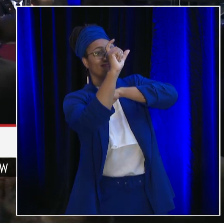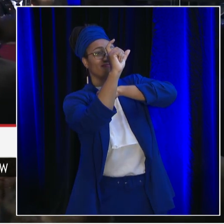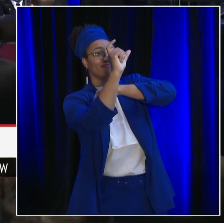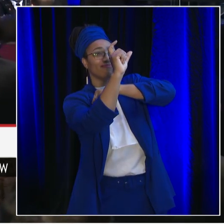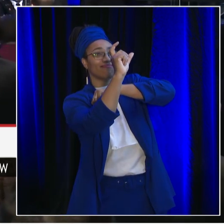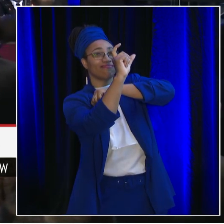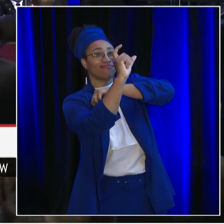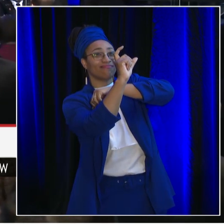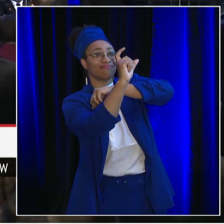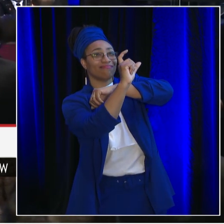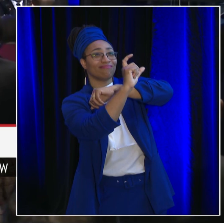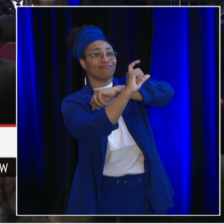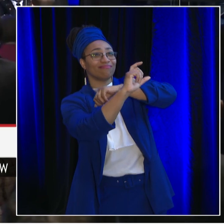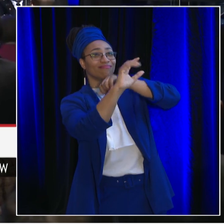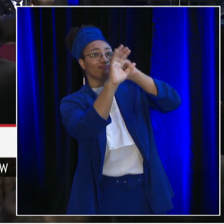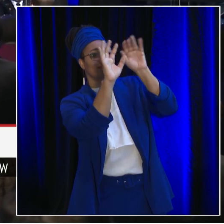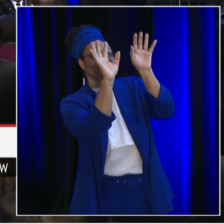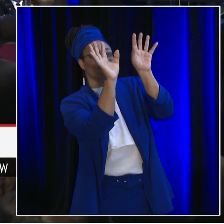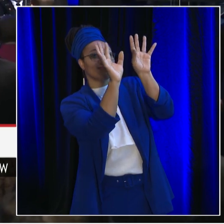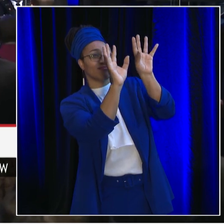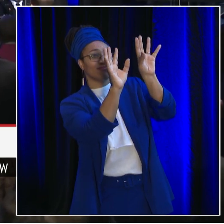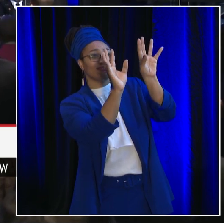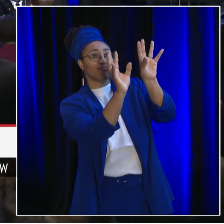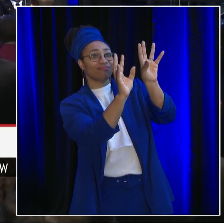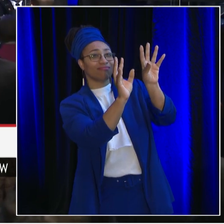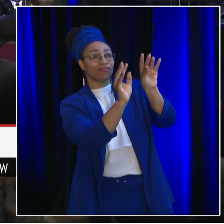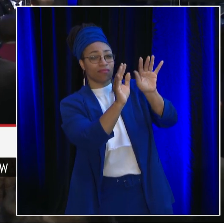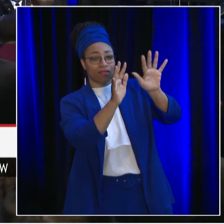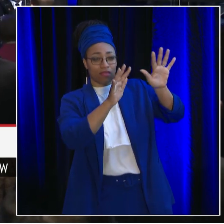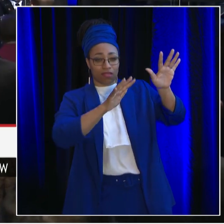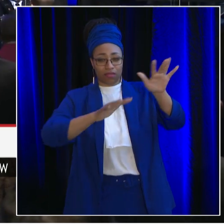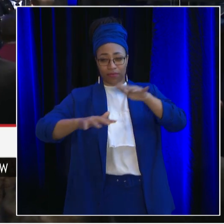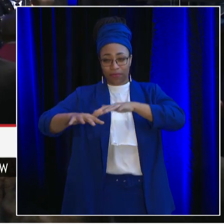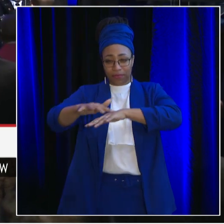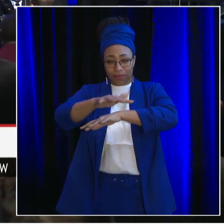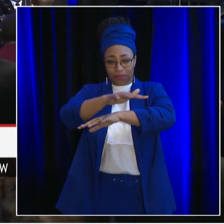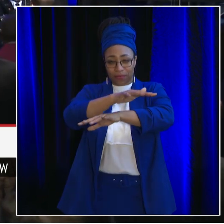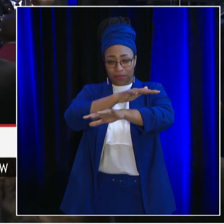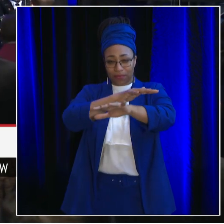the twilight's last